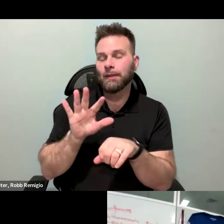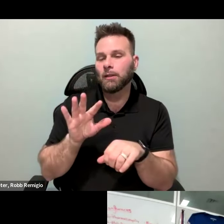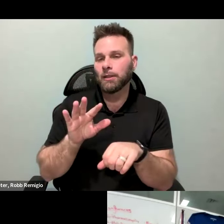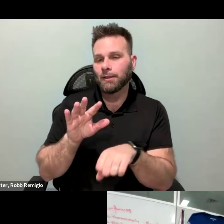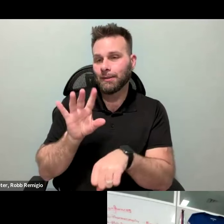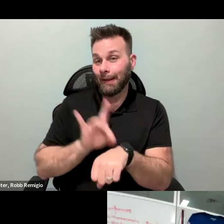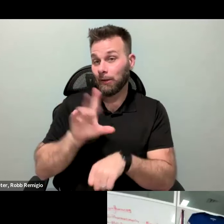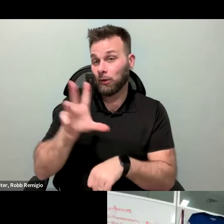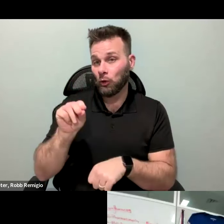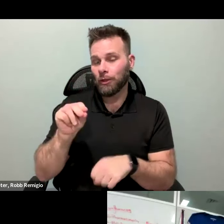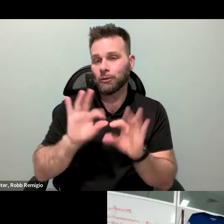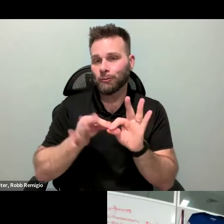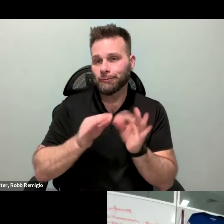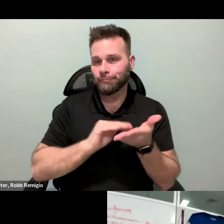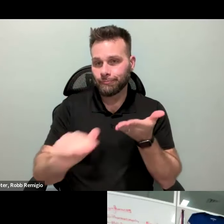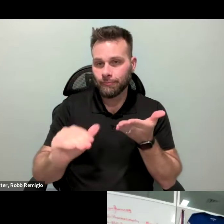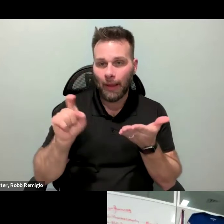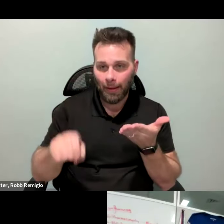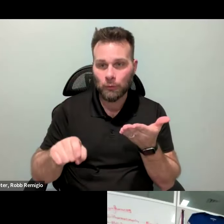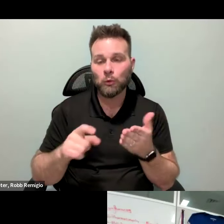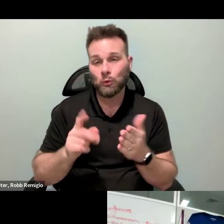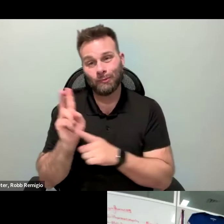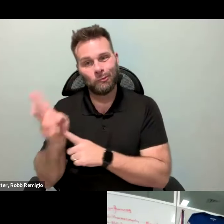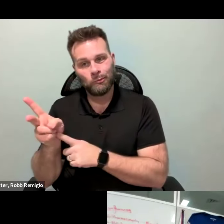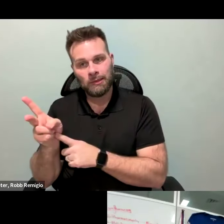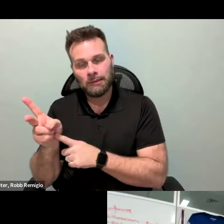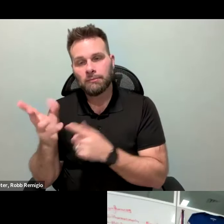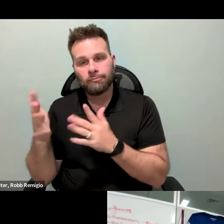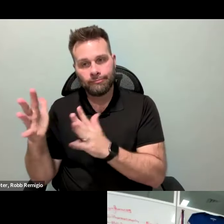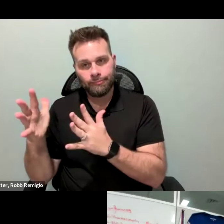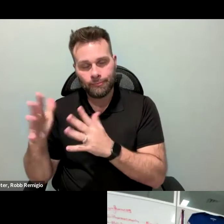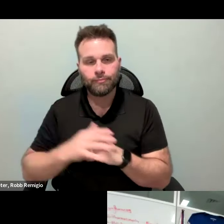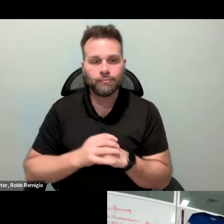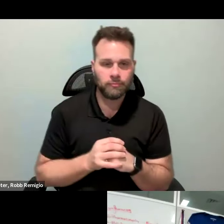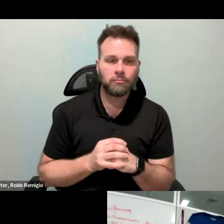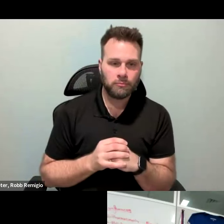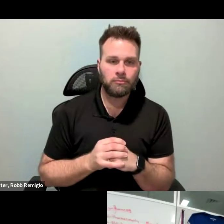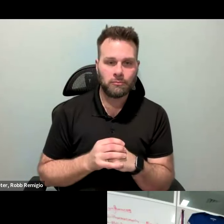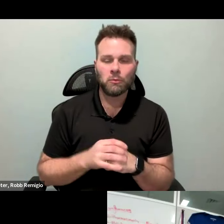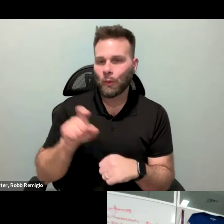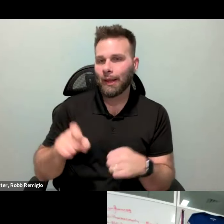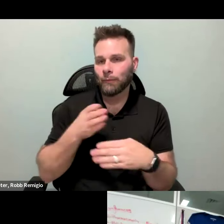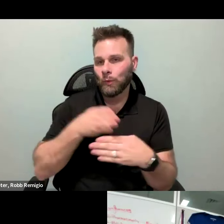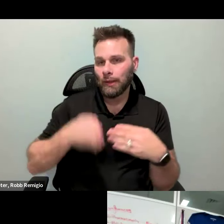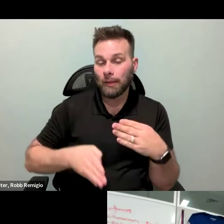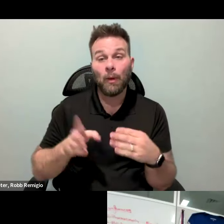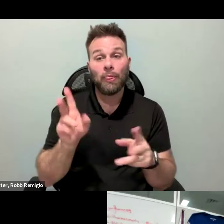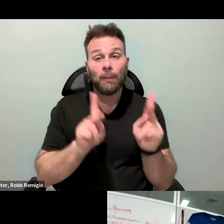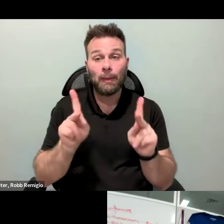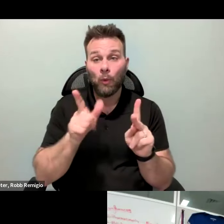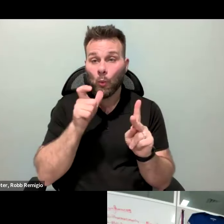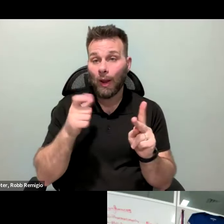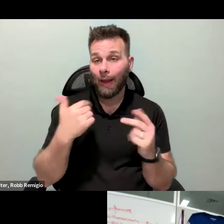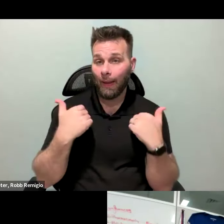So unfortunately, with 2 minutes to go, we do have to end. We do want those who have their hands up to get their